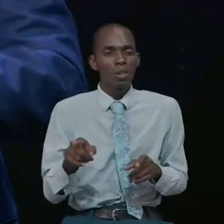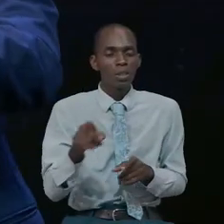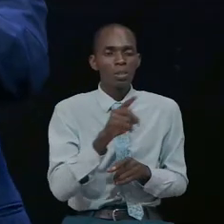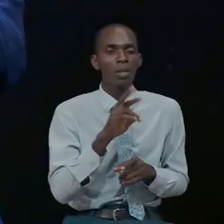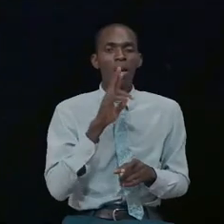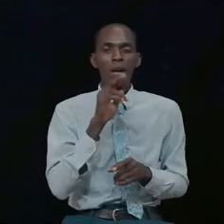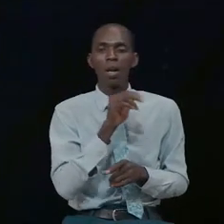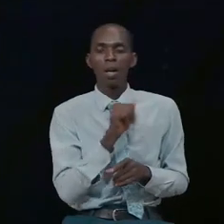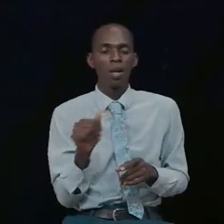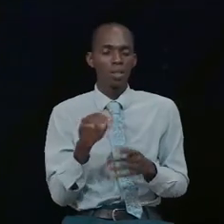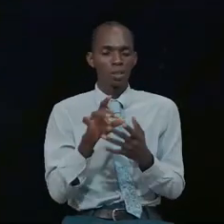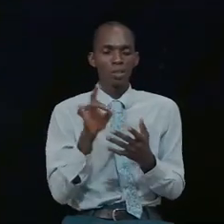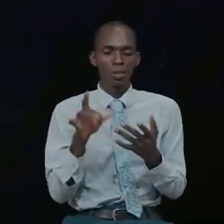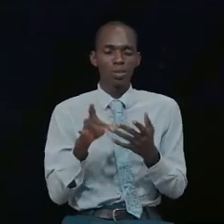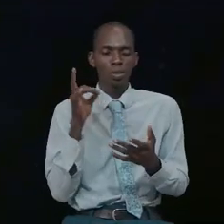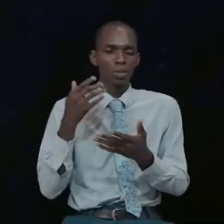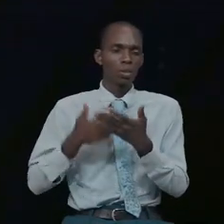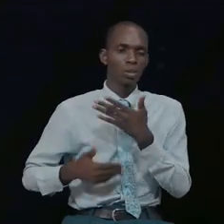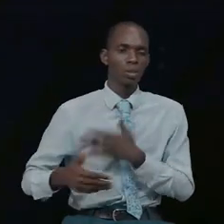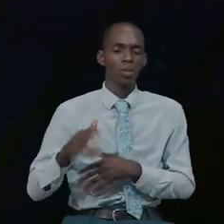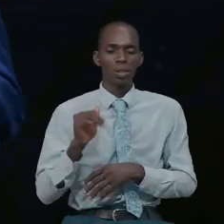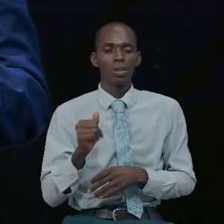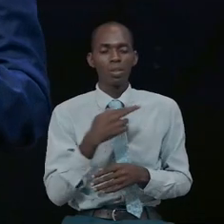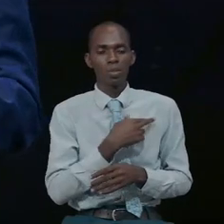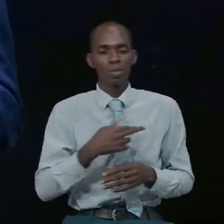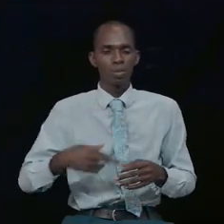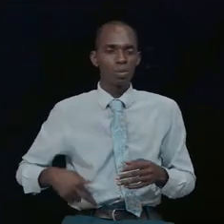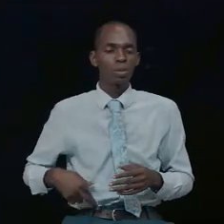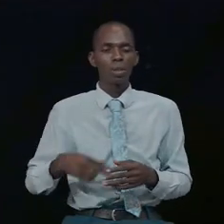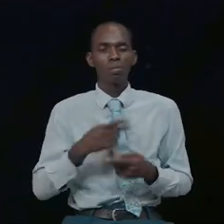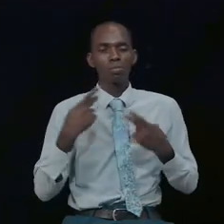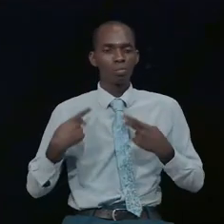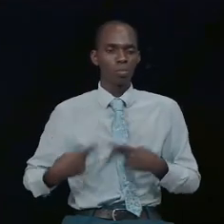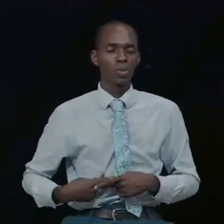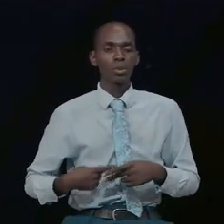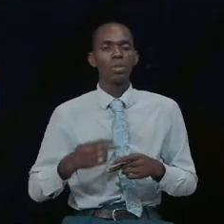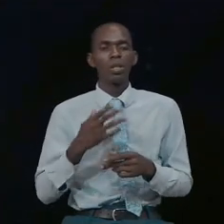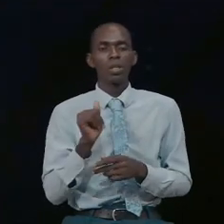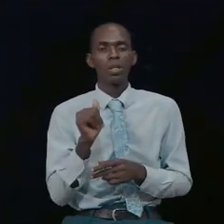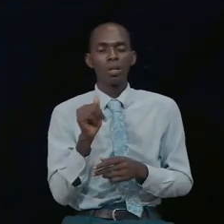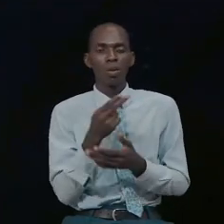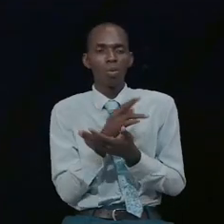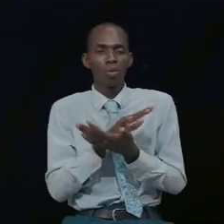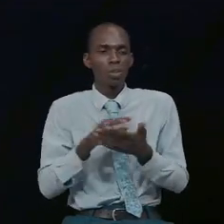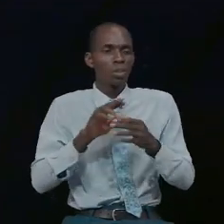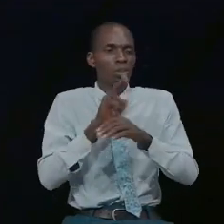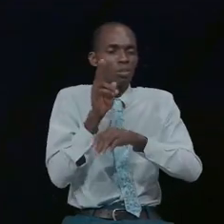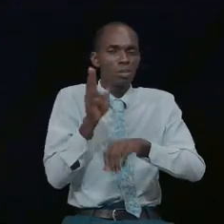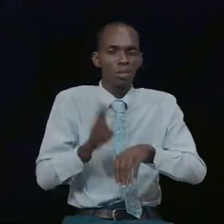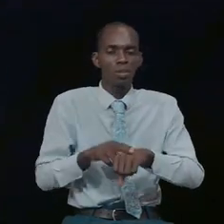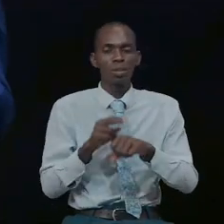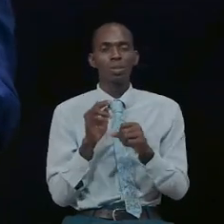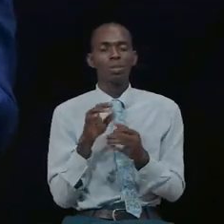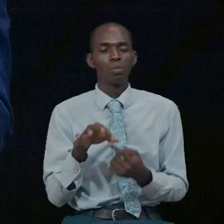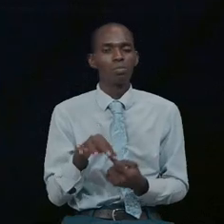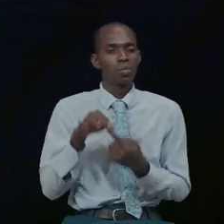chosen generation, a royal priesthood, and holy nation, a peculiar people, that